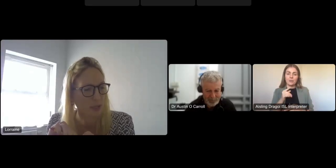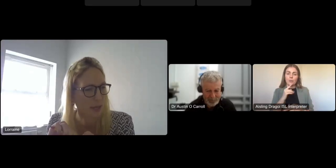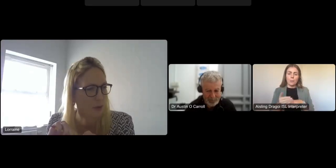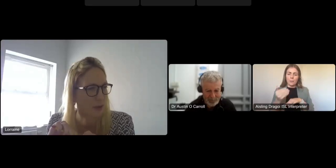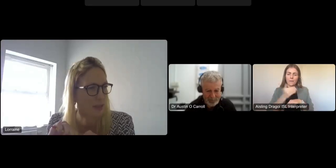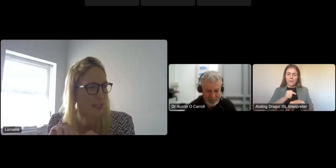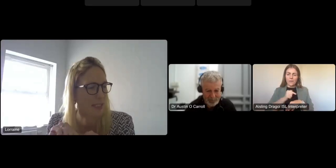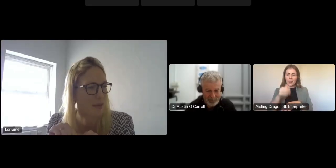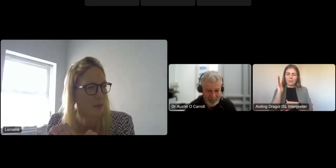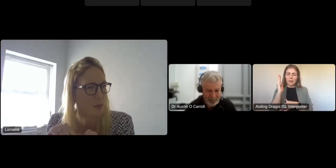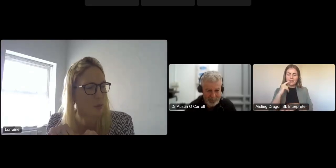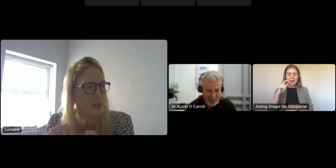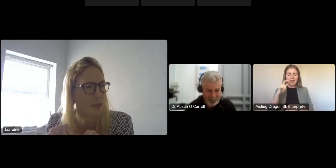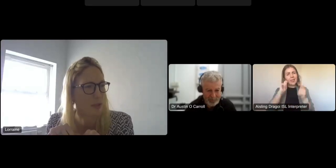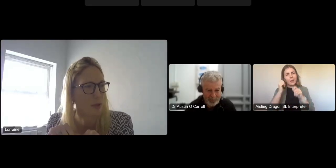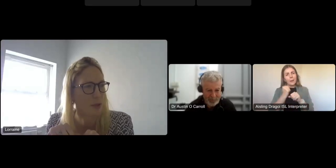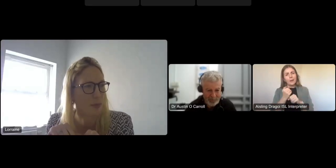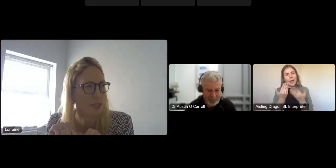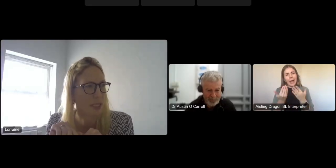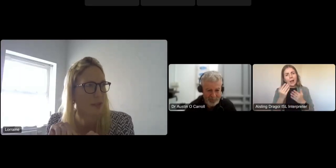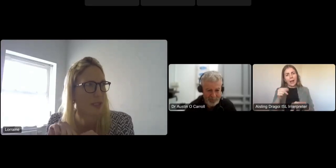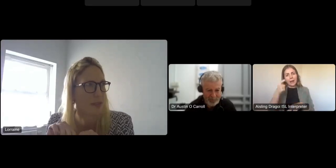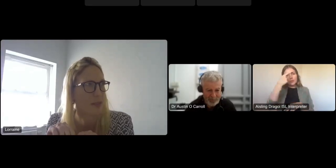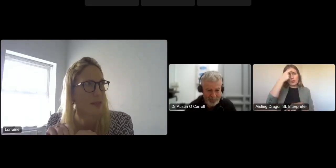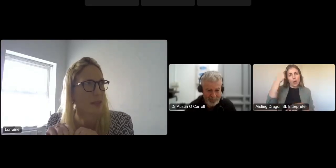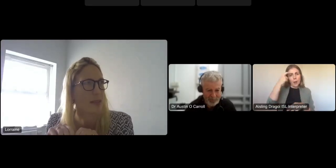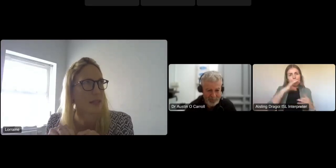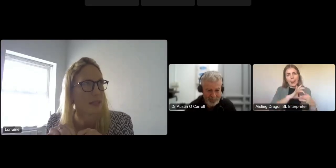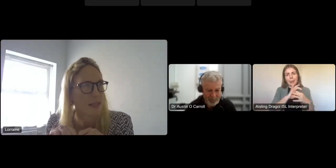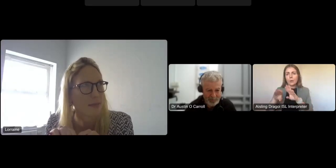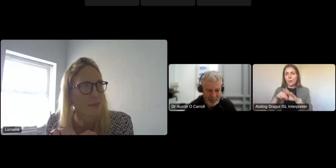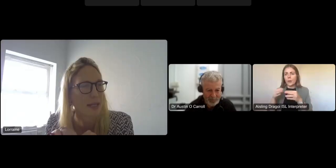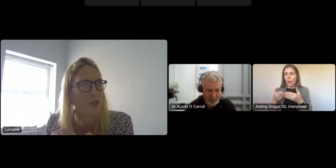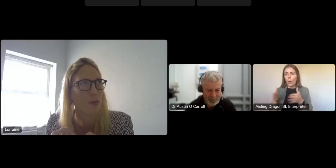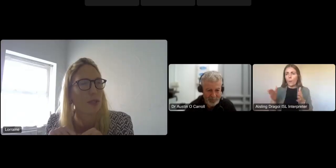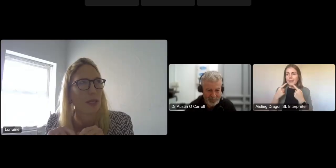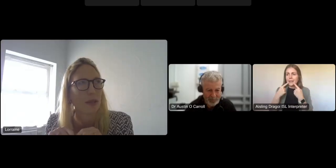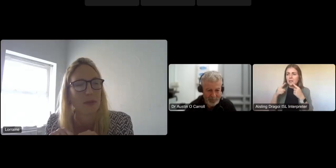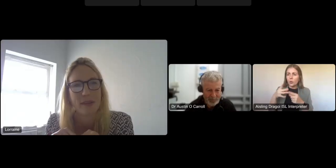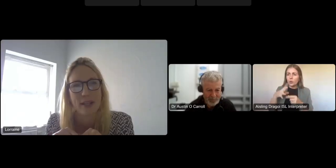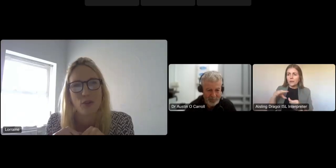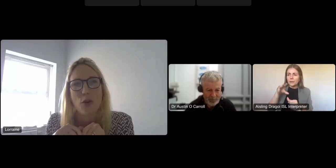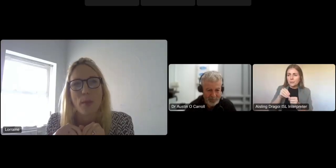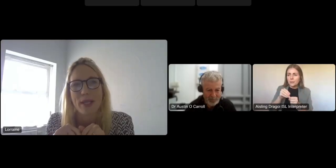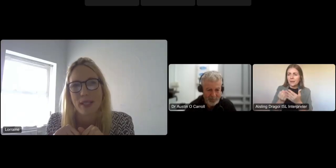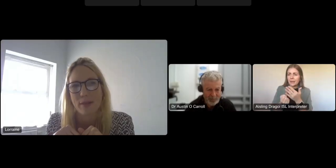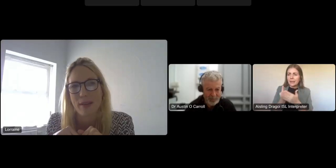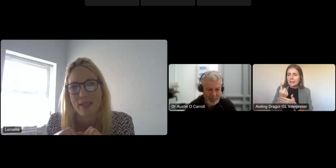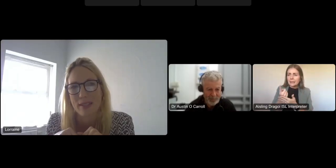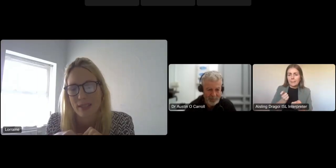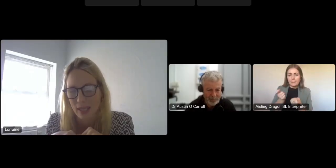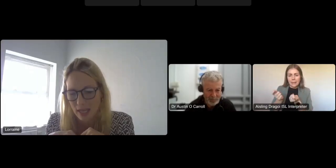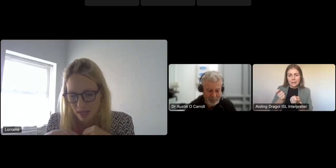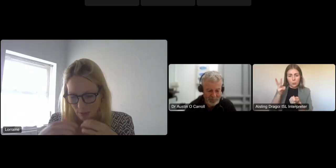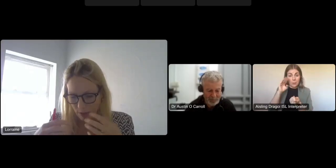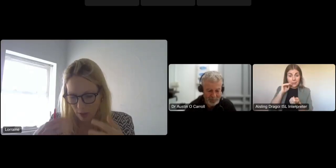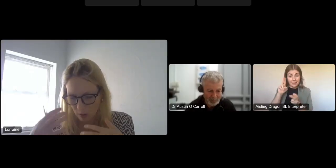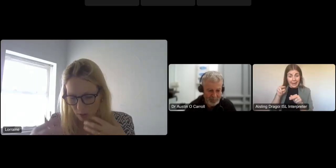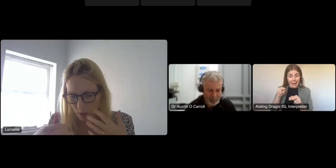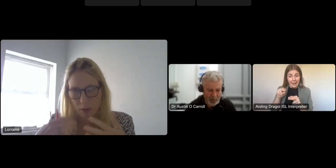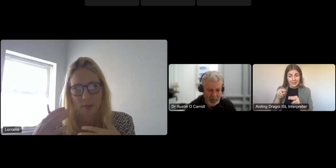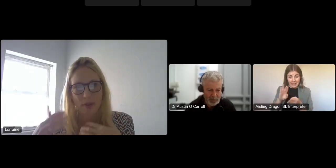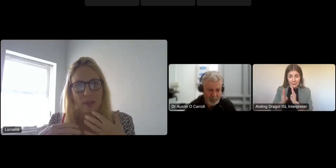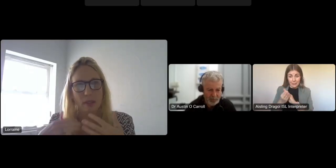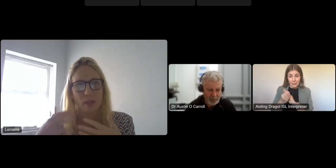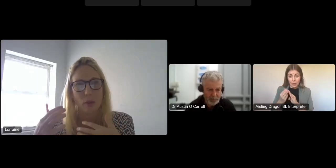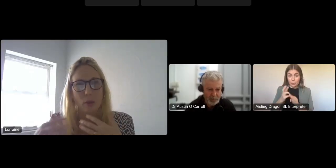oh, how can this link in with open disclosure, in particular incidents and incident management? They can be very traumatic events. But I know